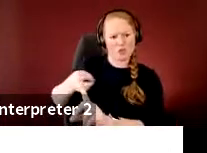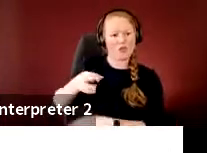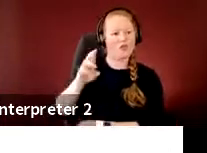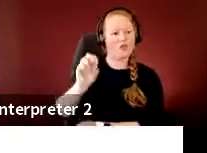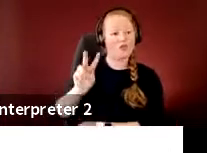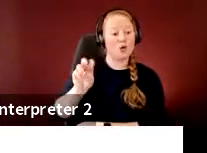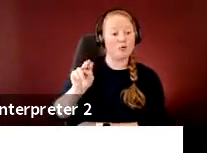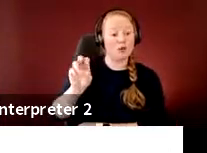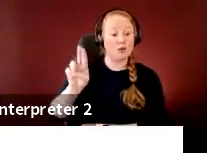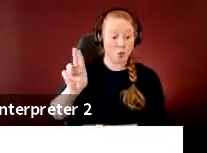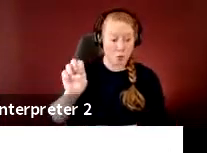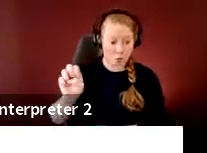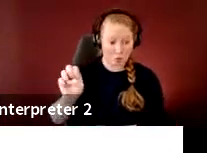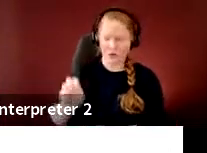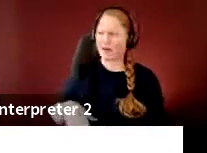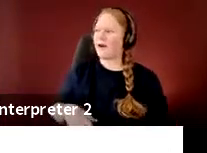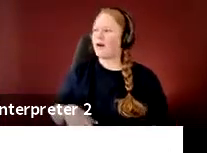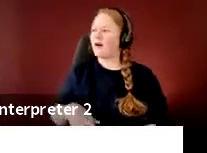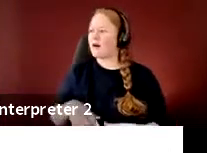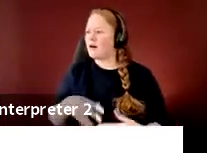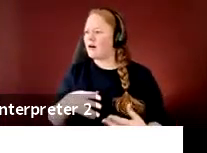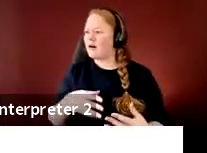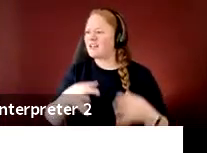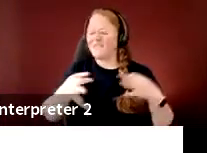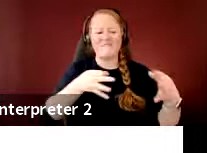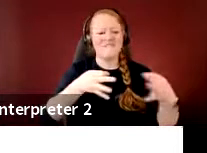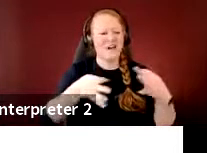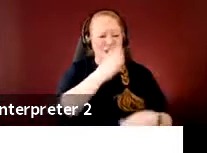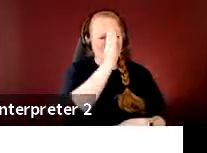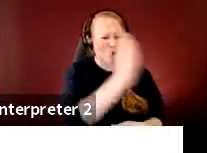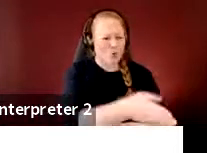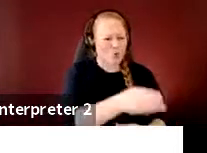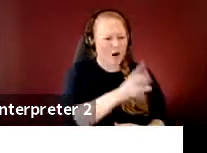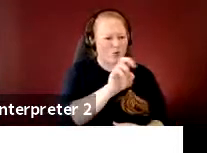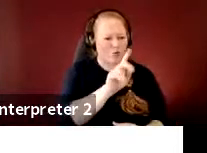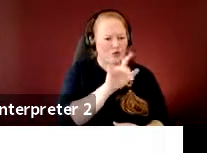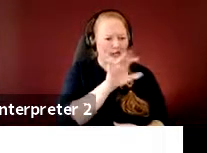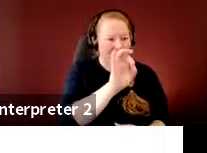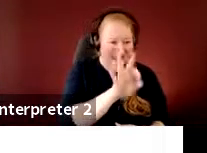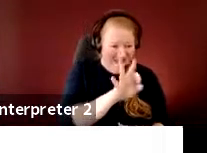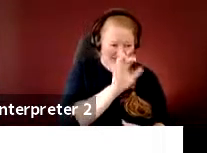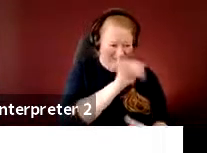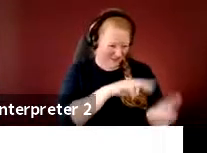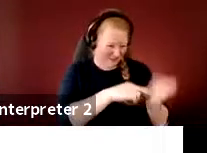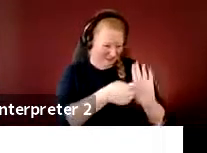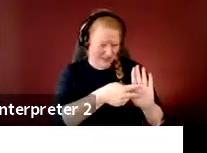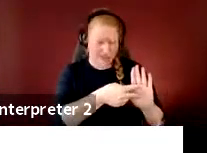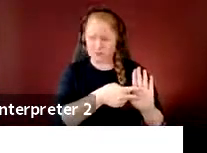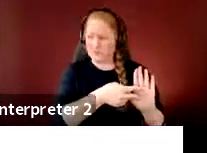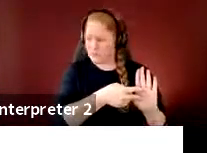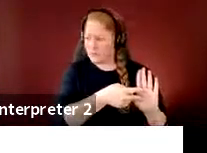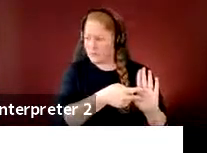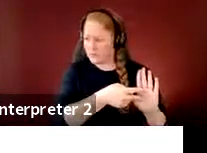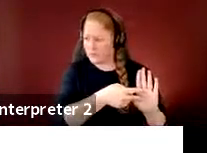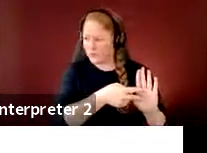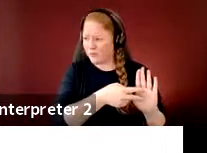relief, sharing the data sources and community input. We will talk about the